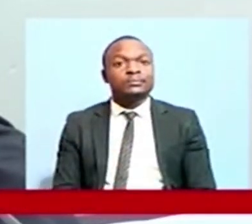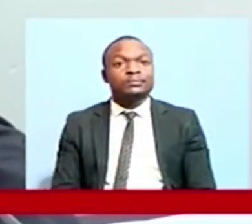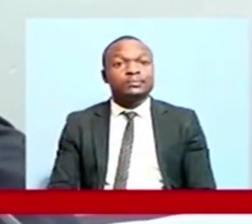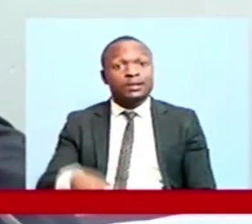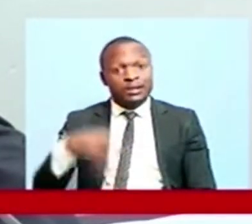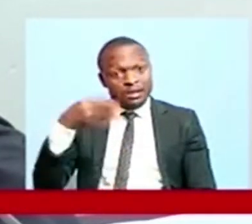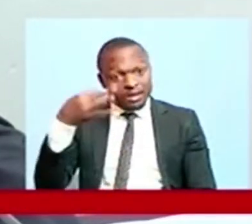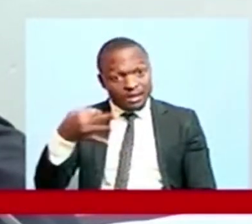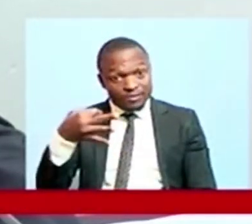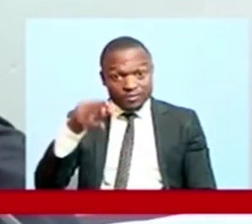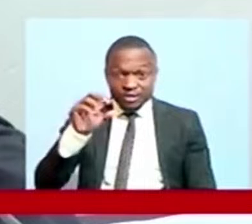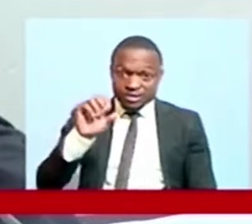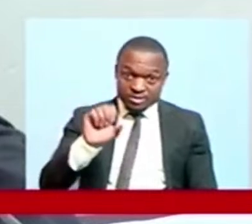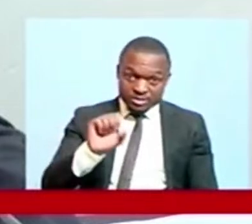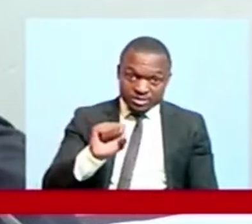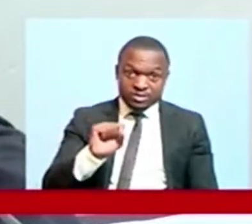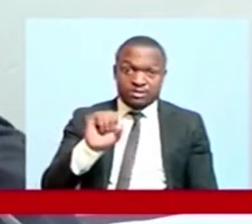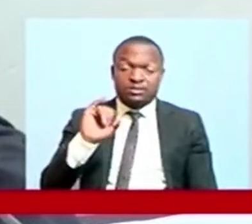Simukonda